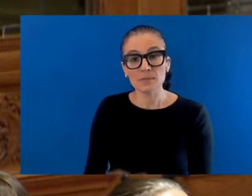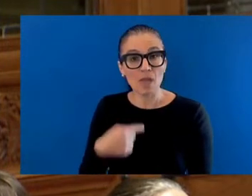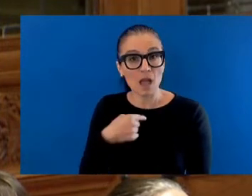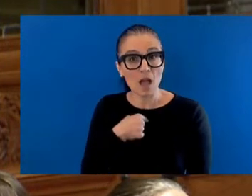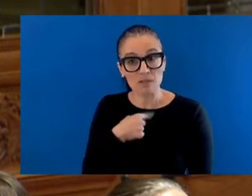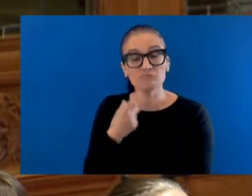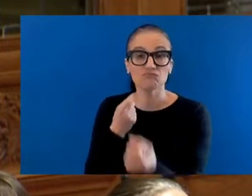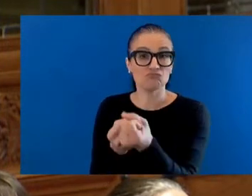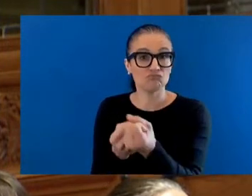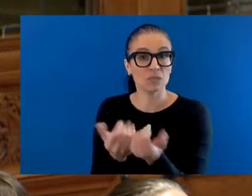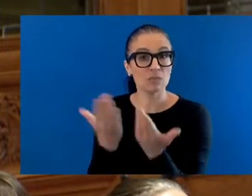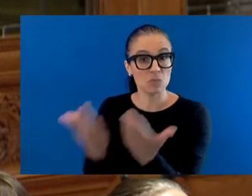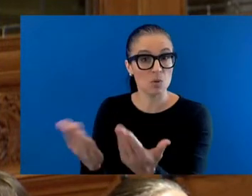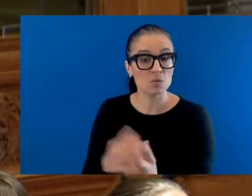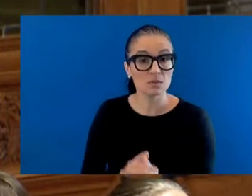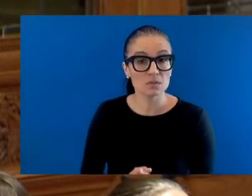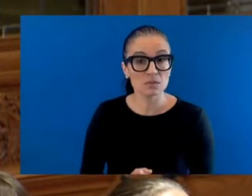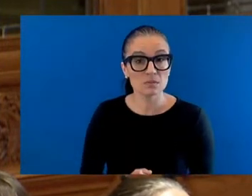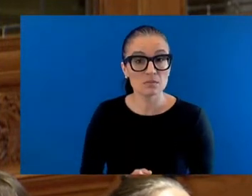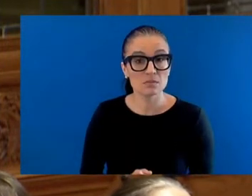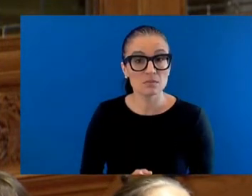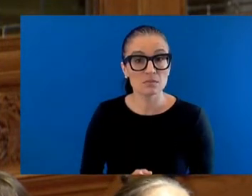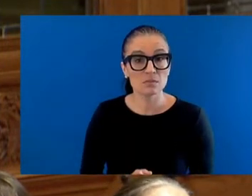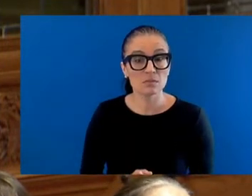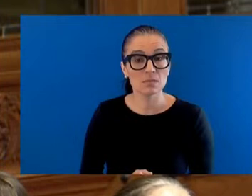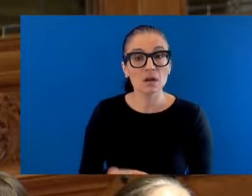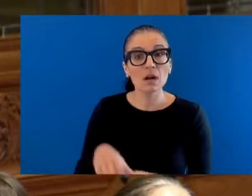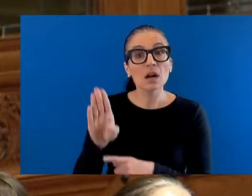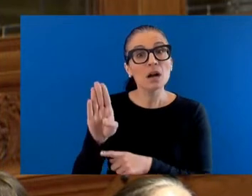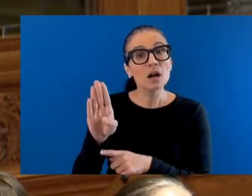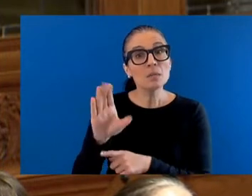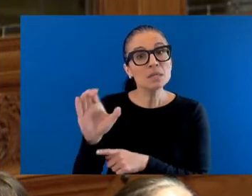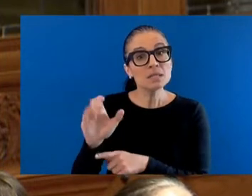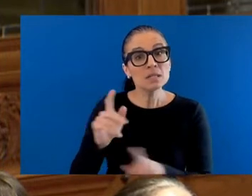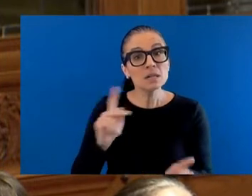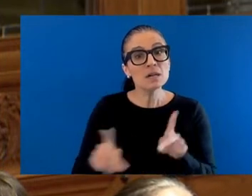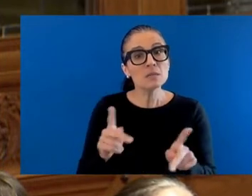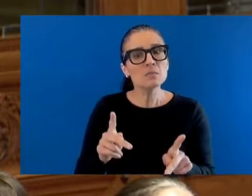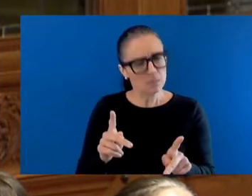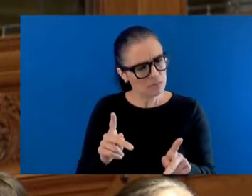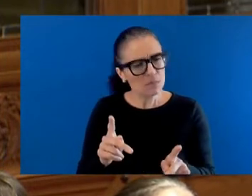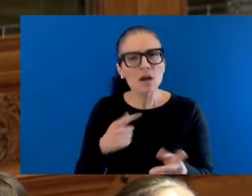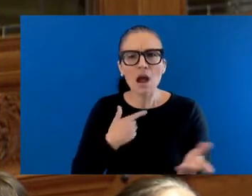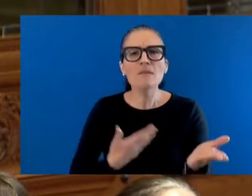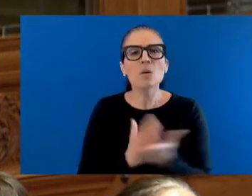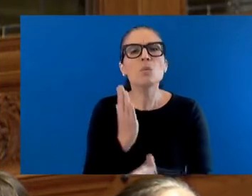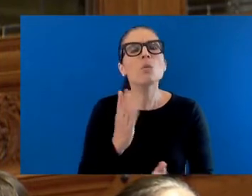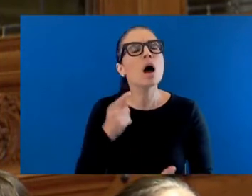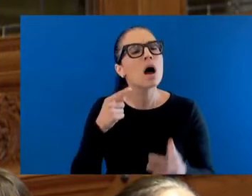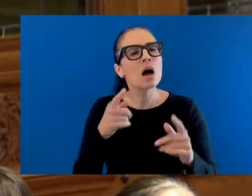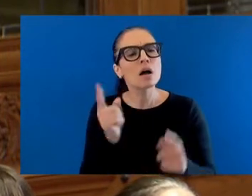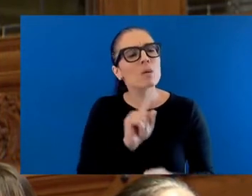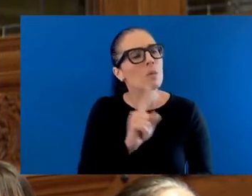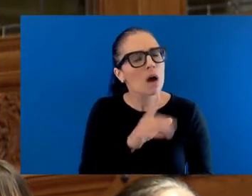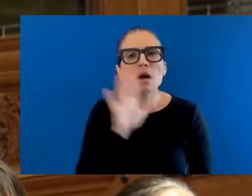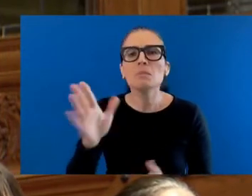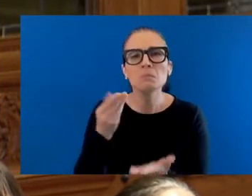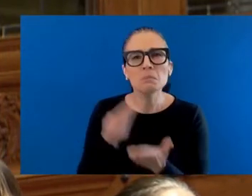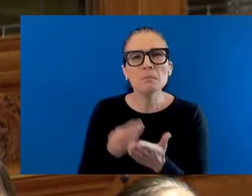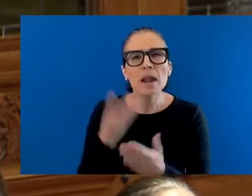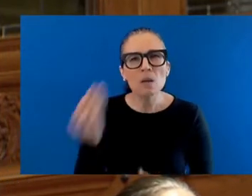funds are being granted under any program in BC, particularly when it comes to government